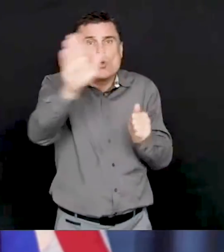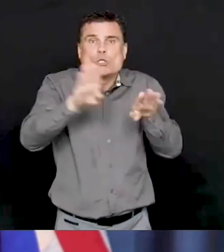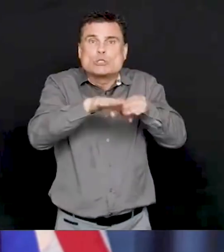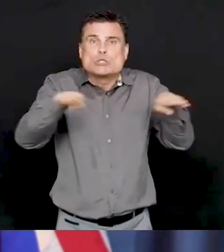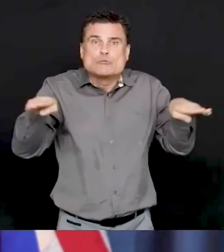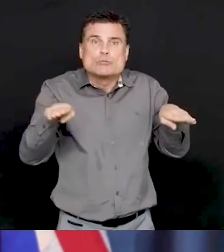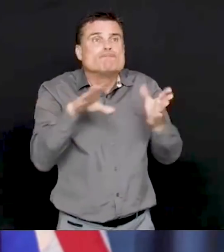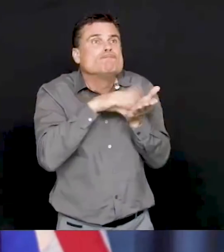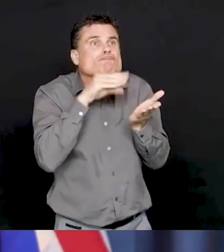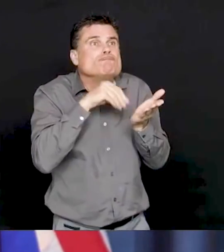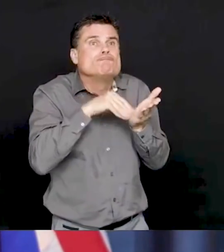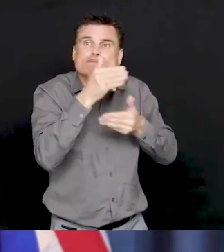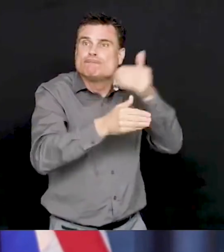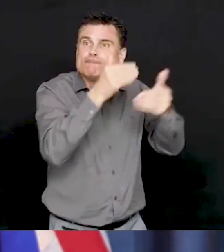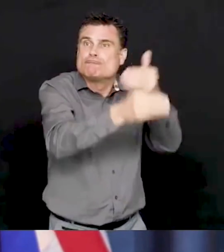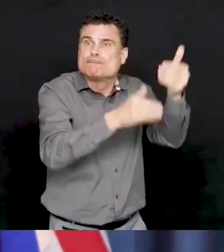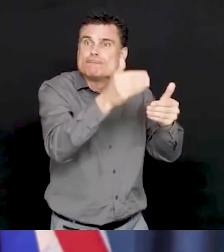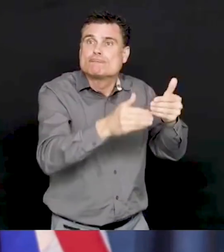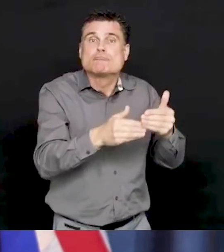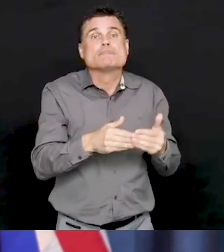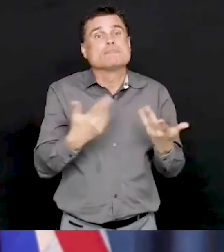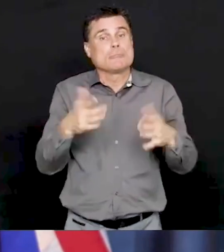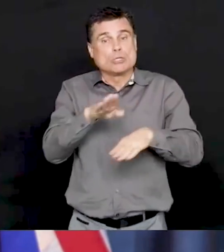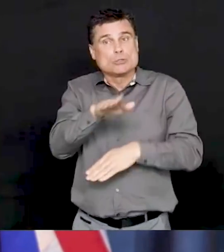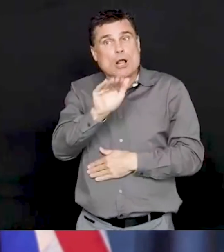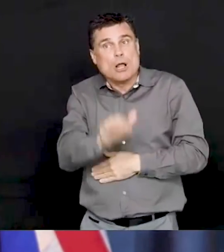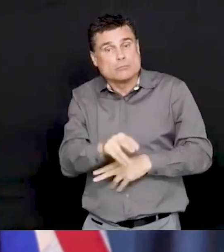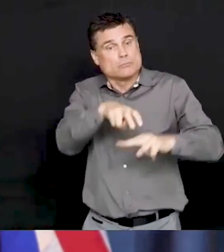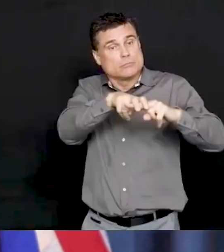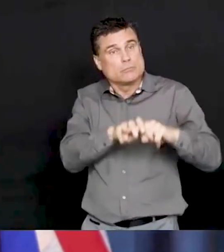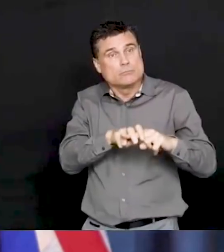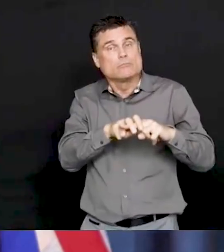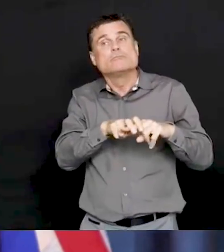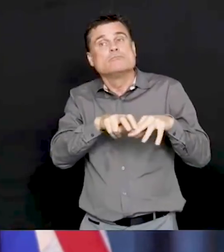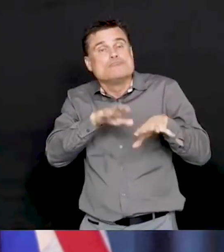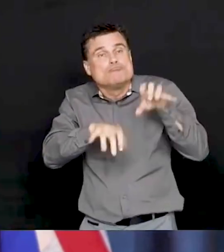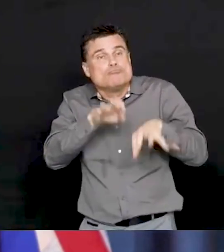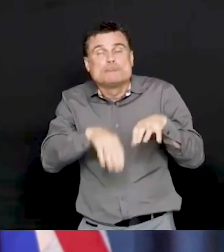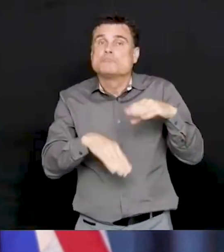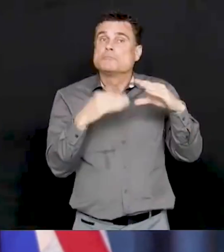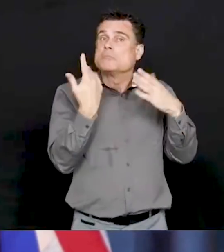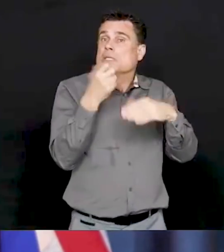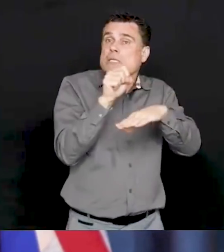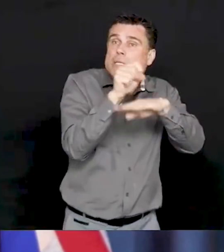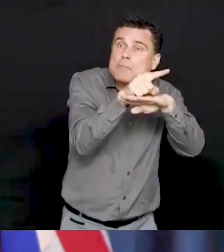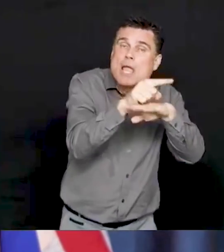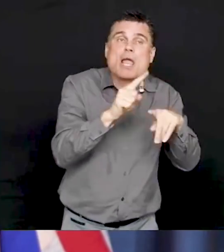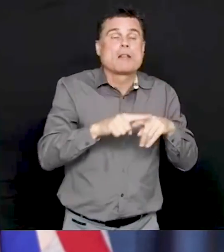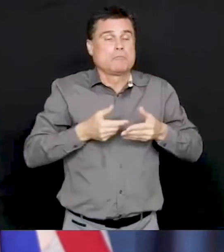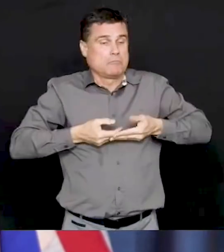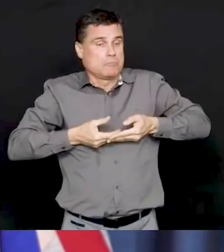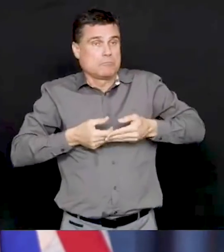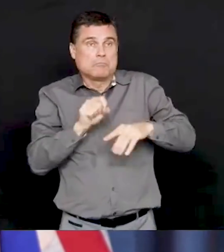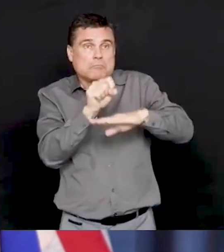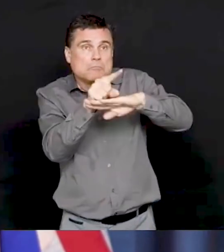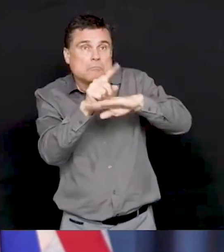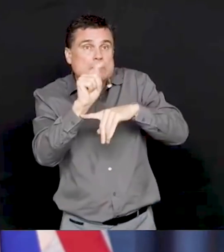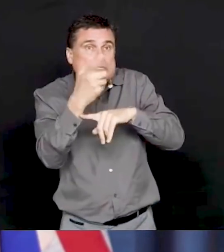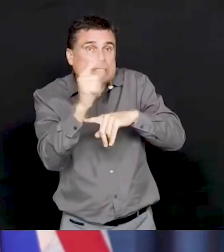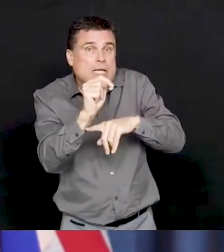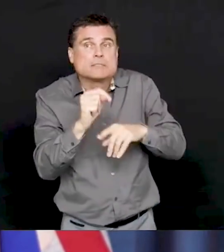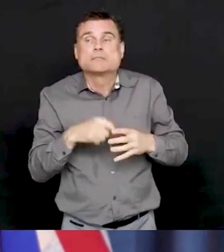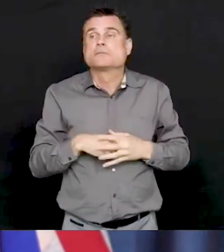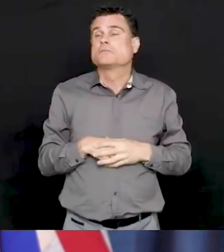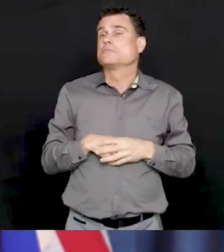or having virtual groups with your friends, using the kitchen or the garden for science experiments, and using the new